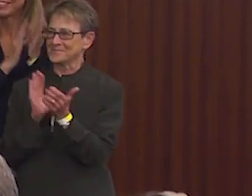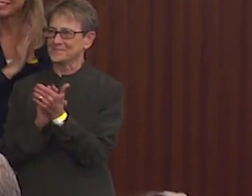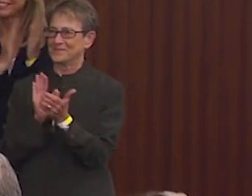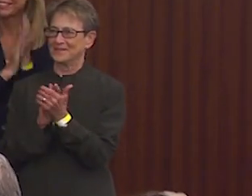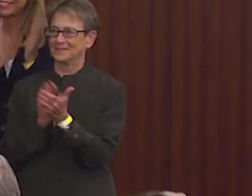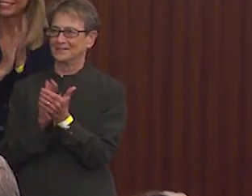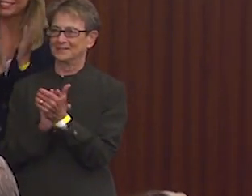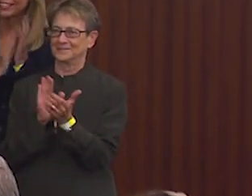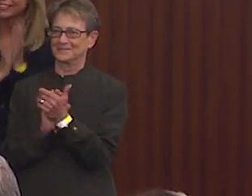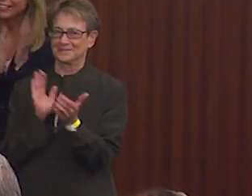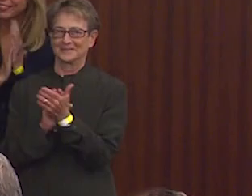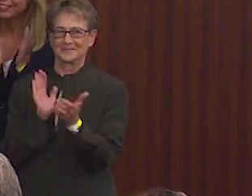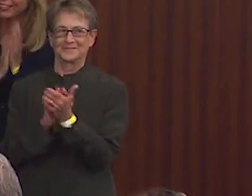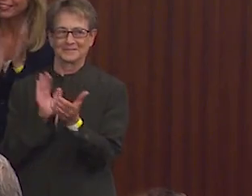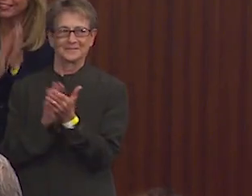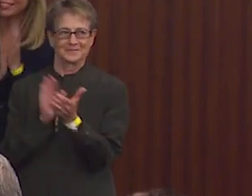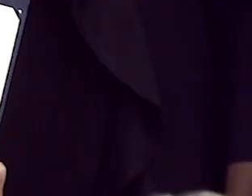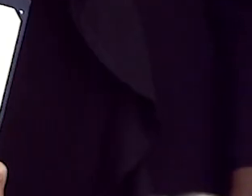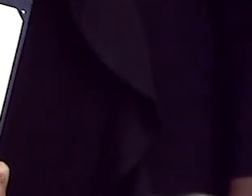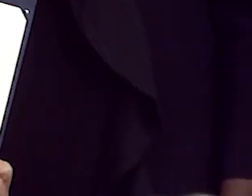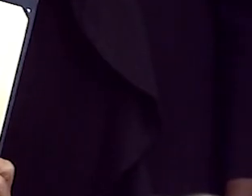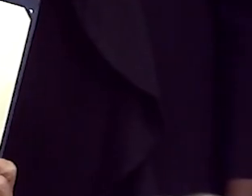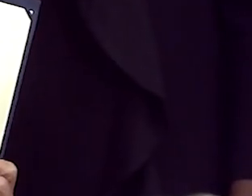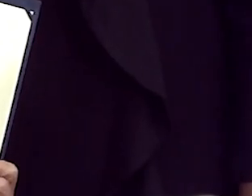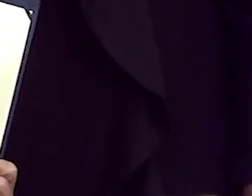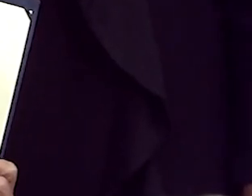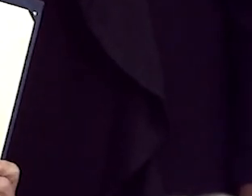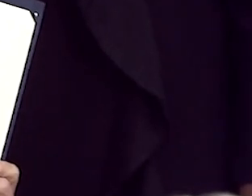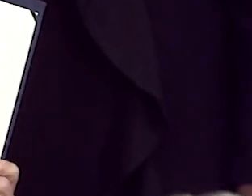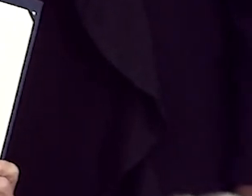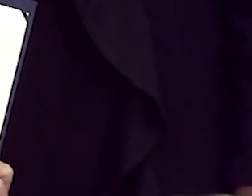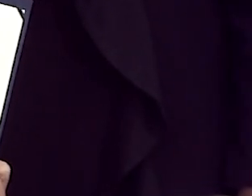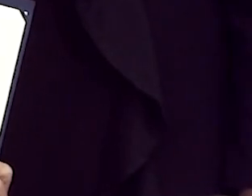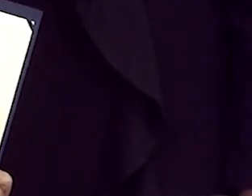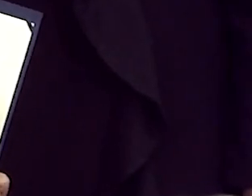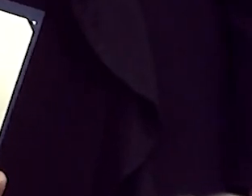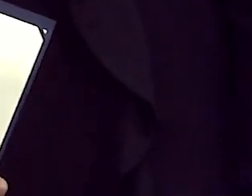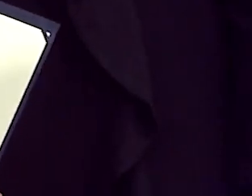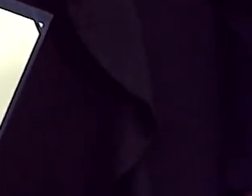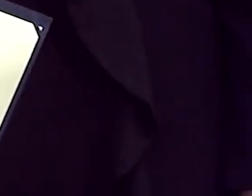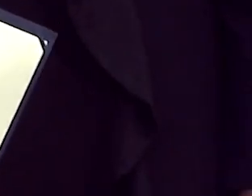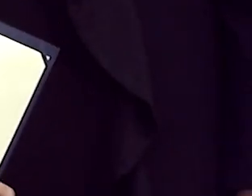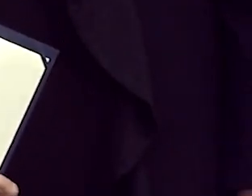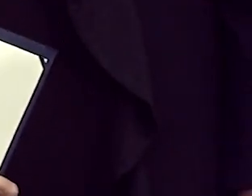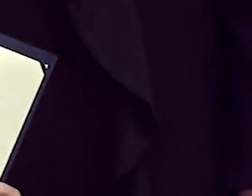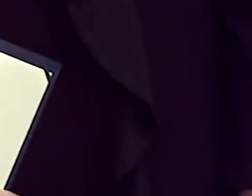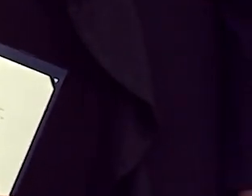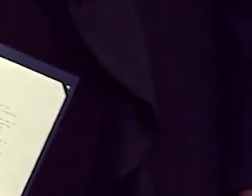signed.